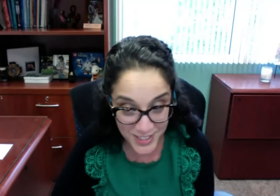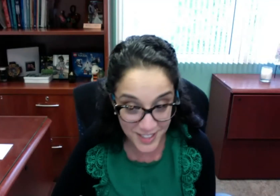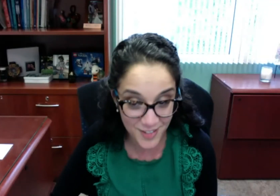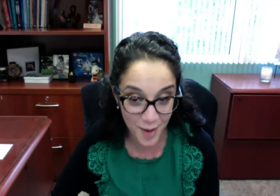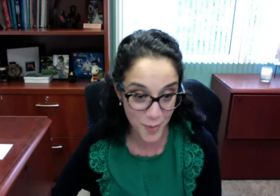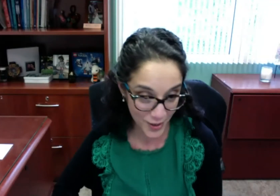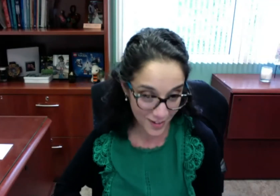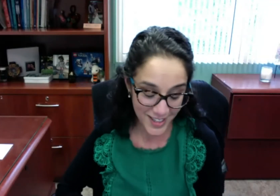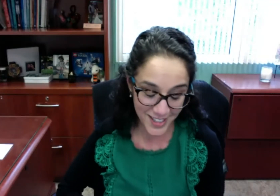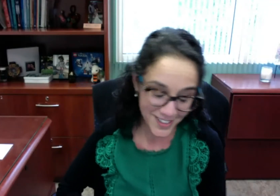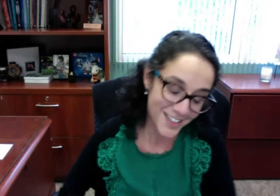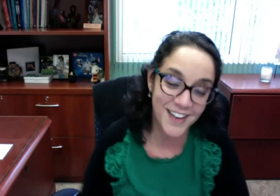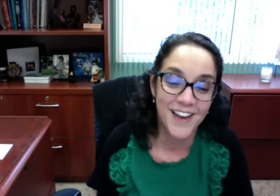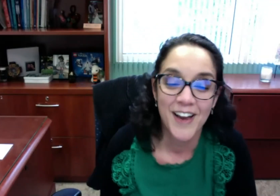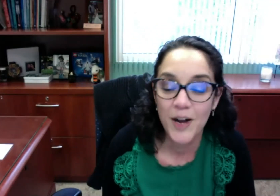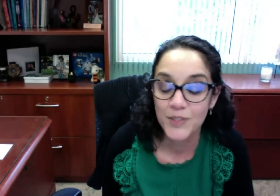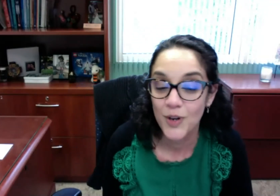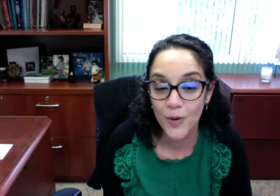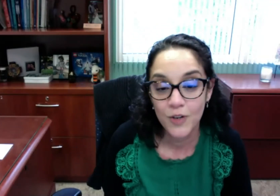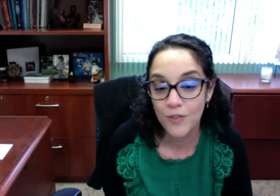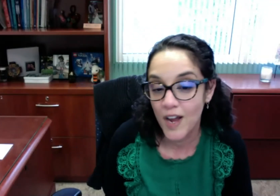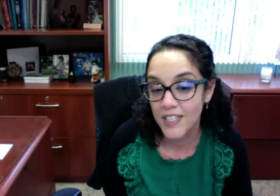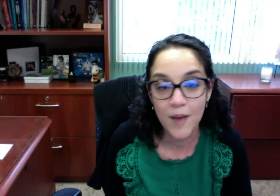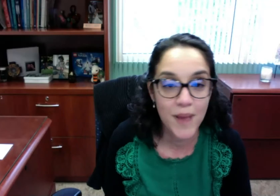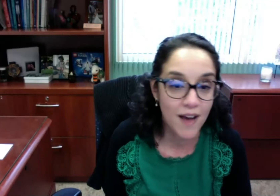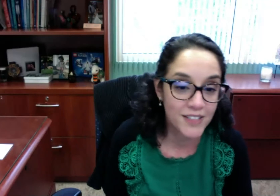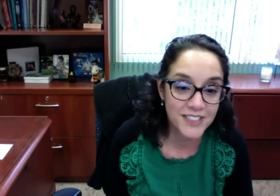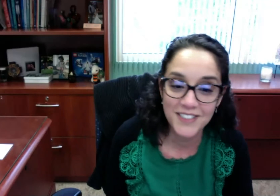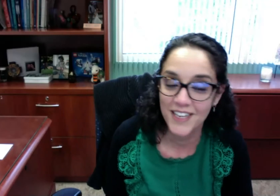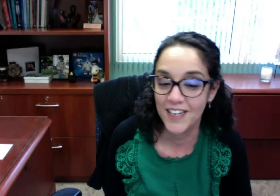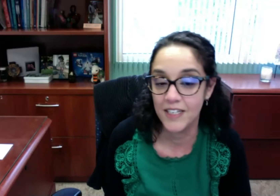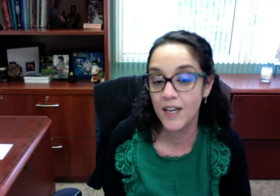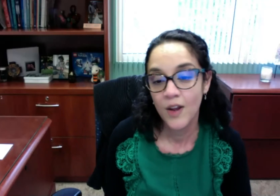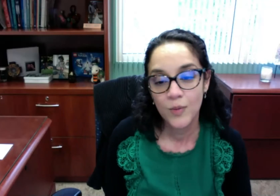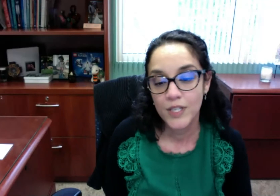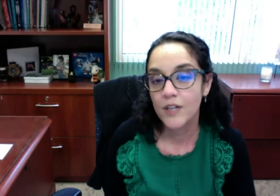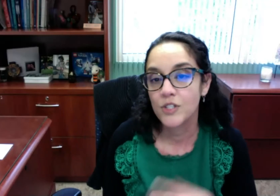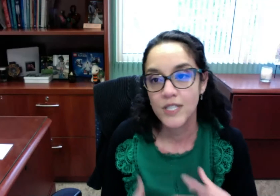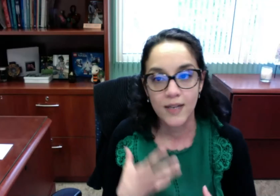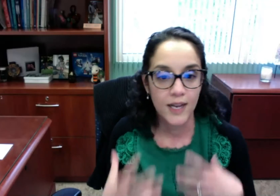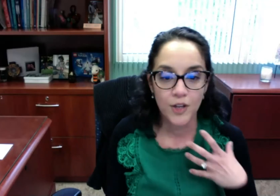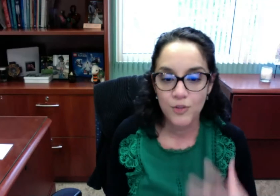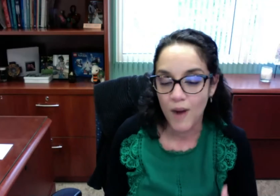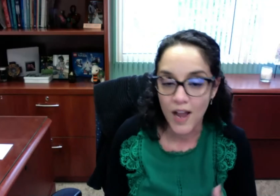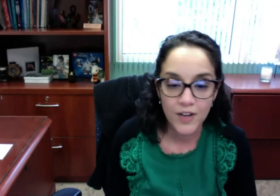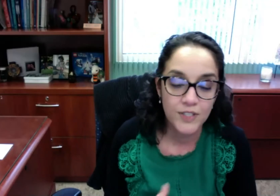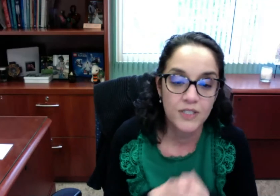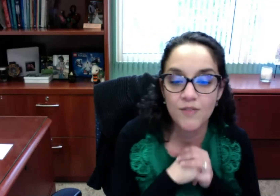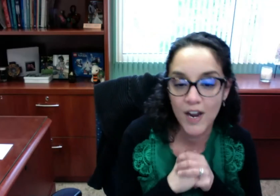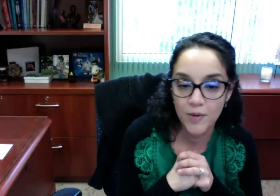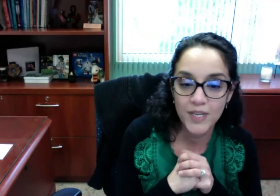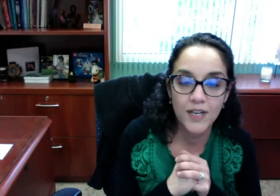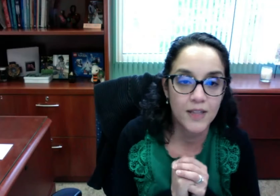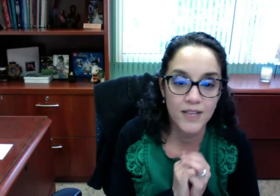work done, if not more, I think. So, finding that balance and really understanding how to thrive in